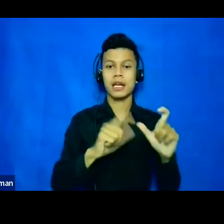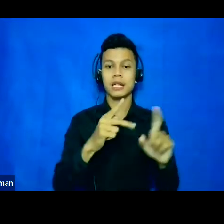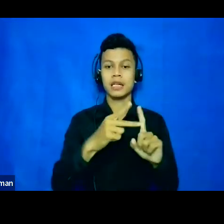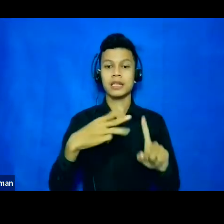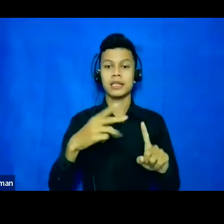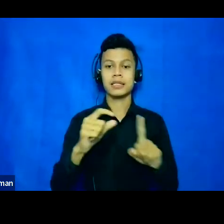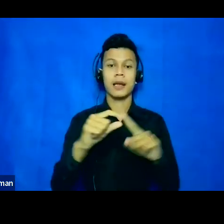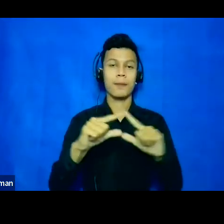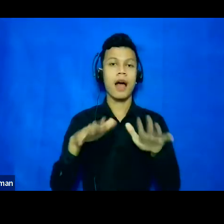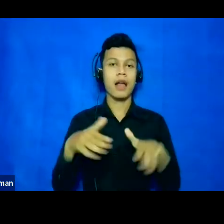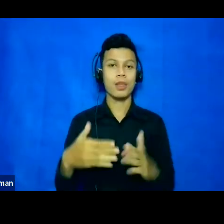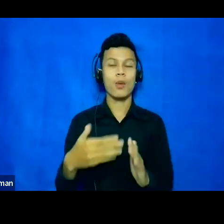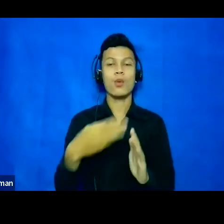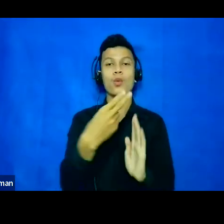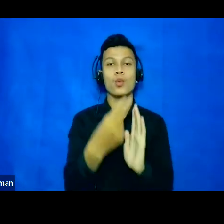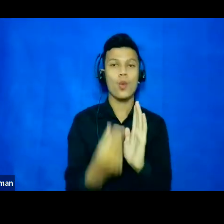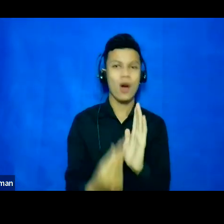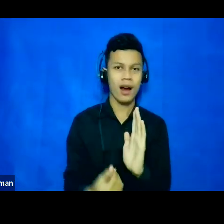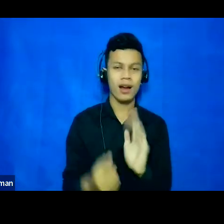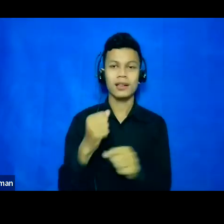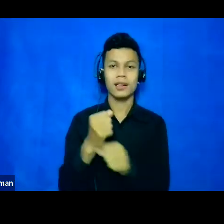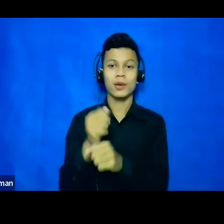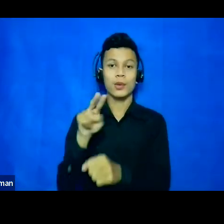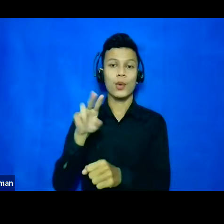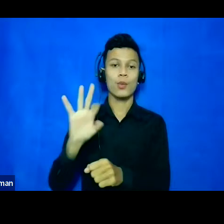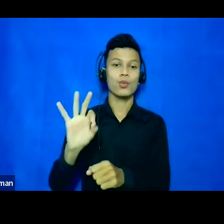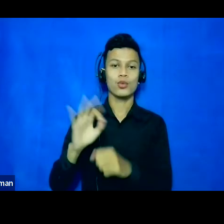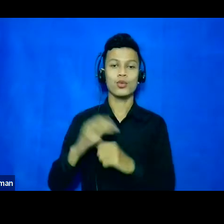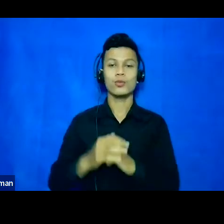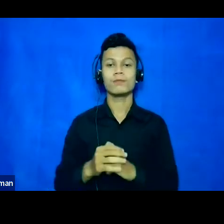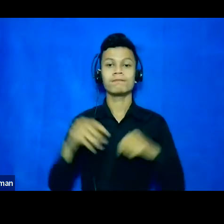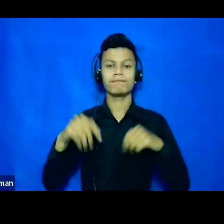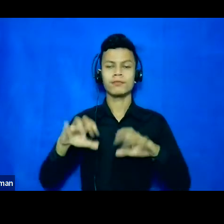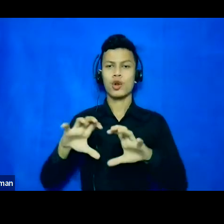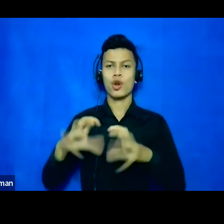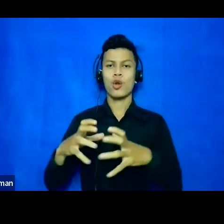official engagement group of G20, Civil 20